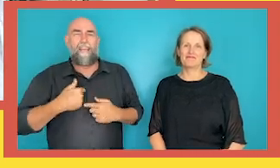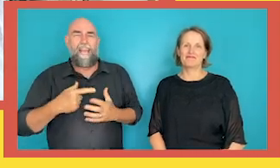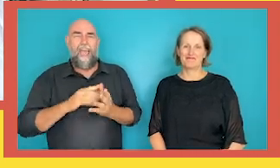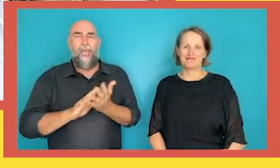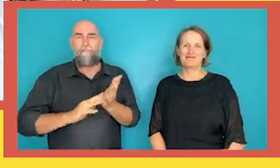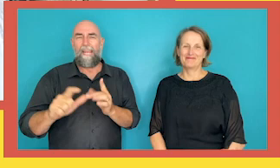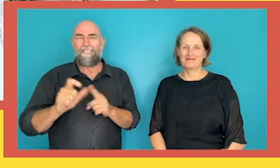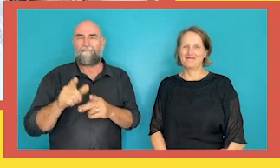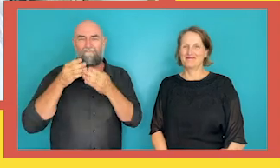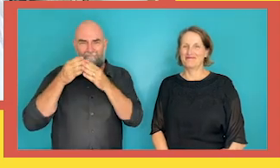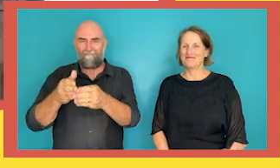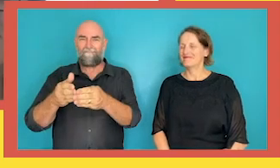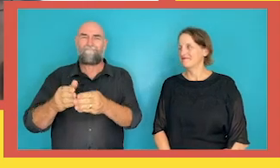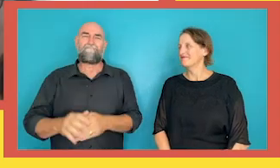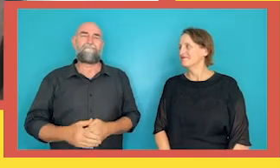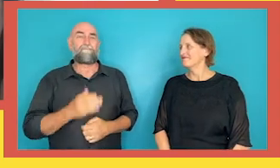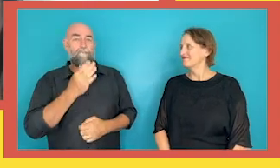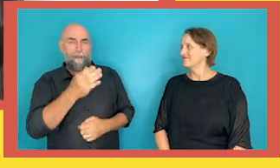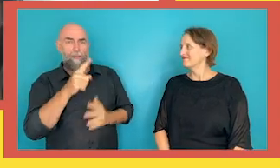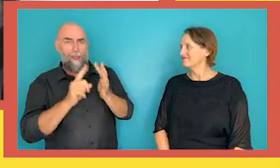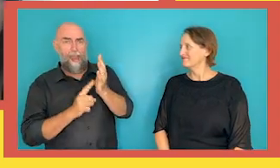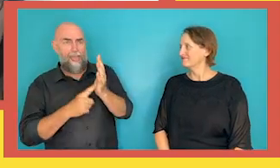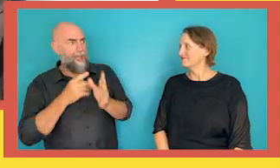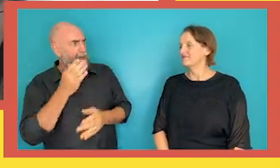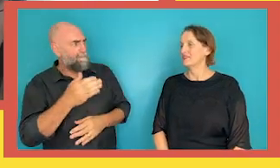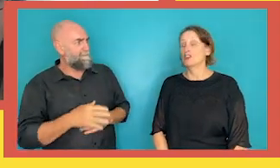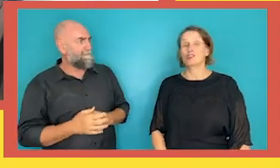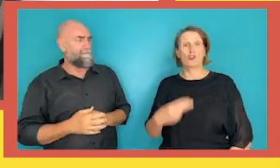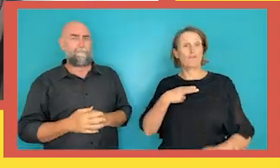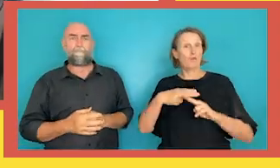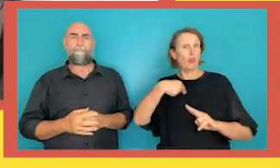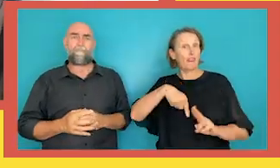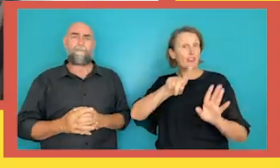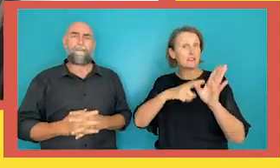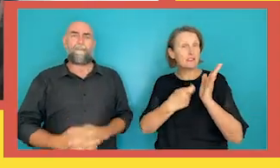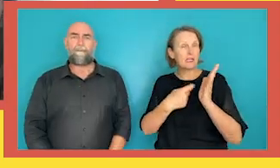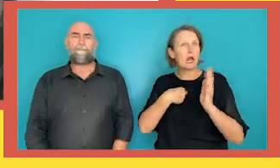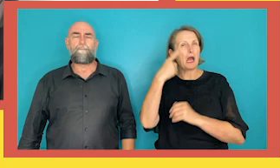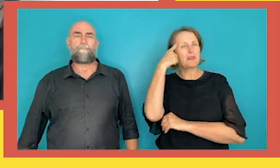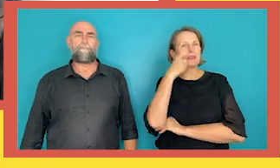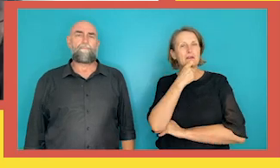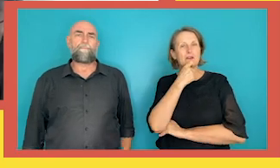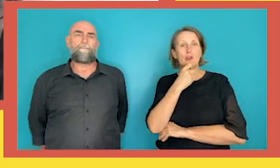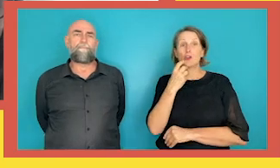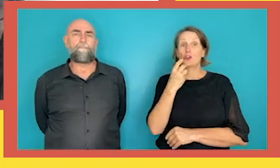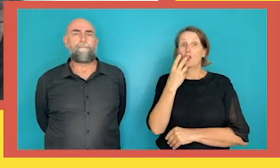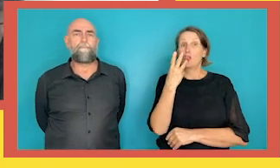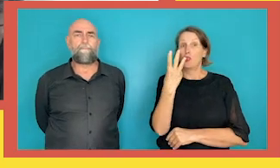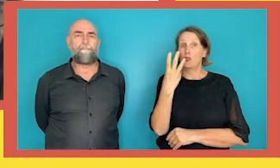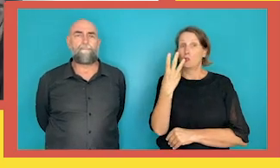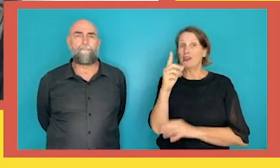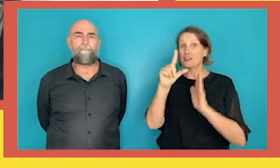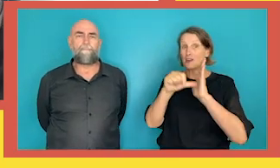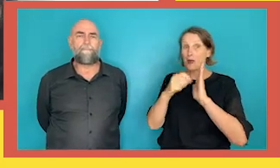you, Ella? Well, my You Little Ripper moment of the year was 3-time Paralympic